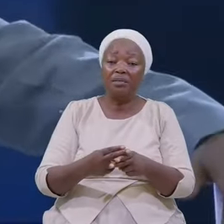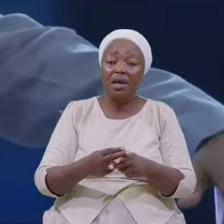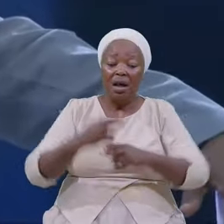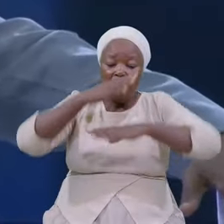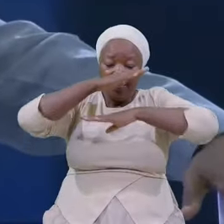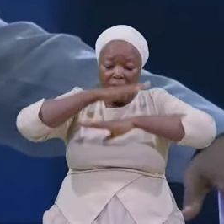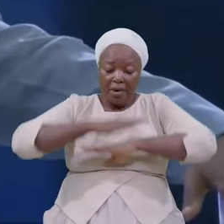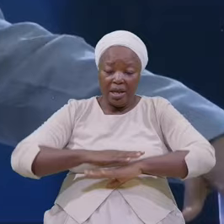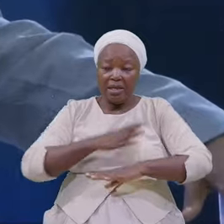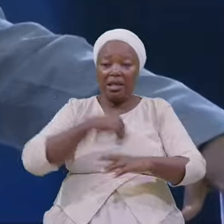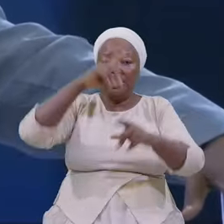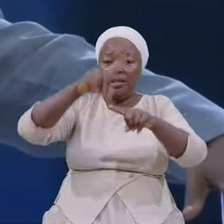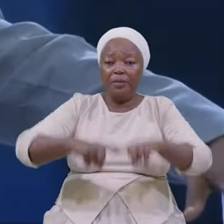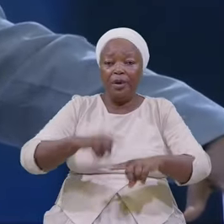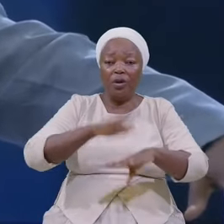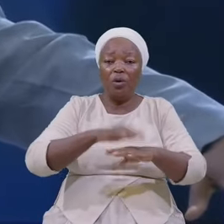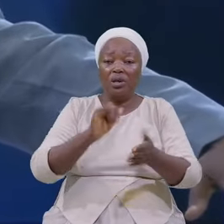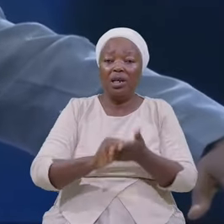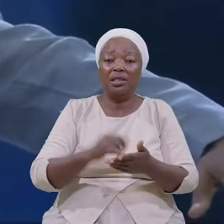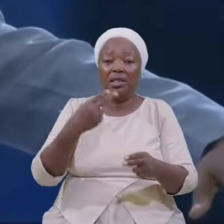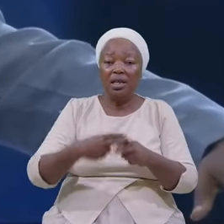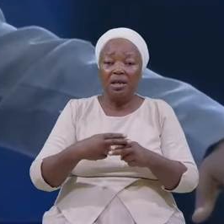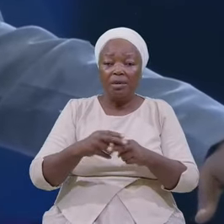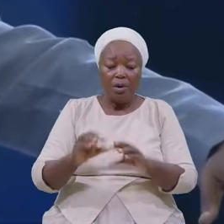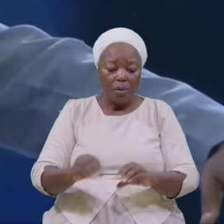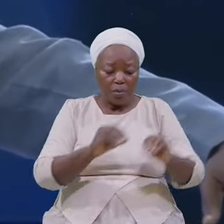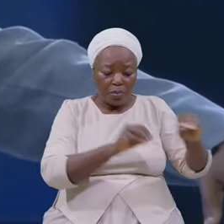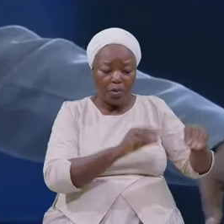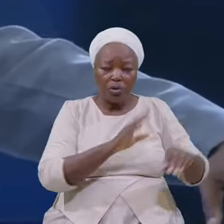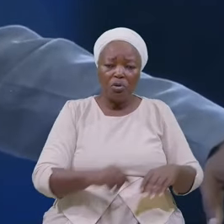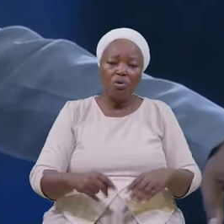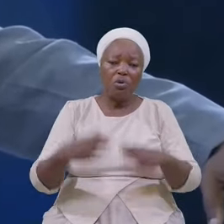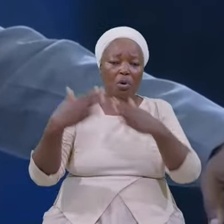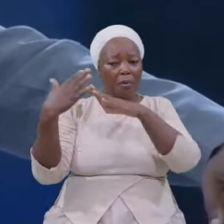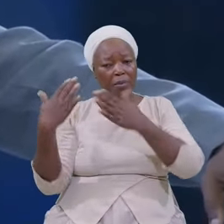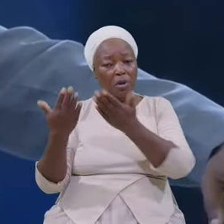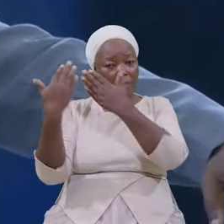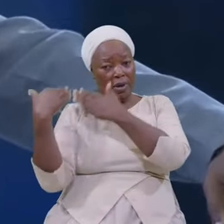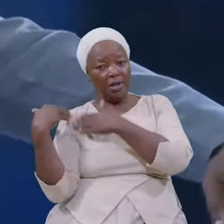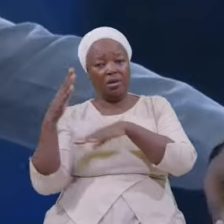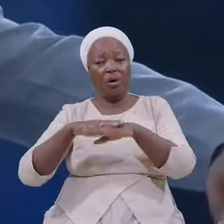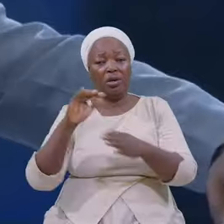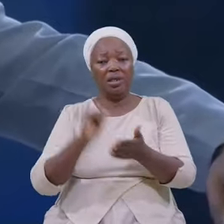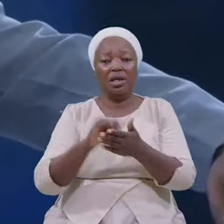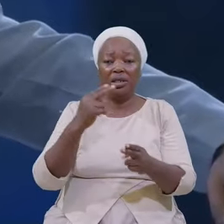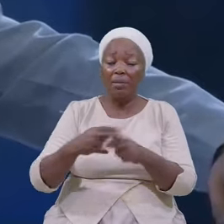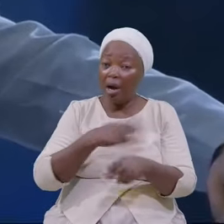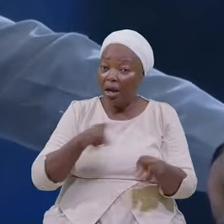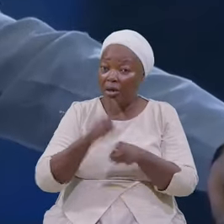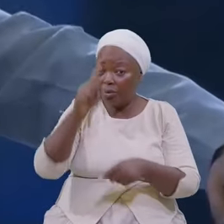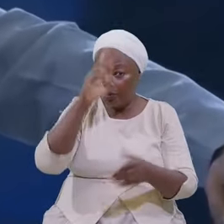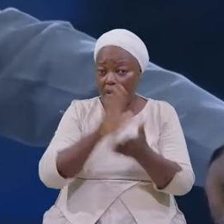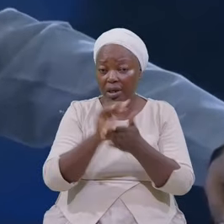that name. Lay your body on that name. And as you